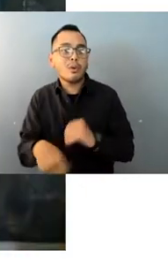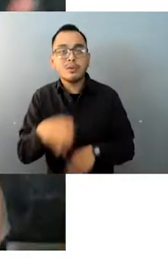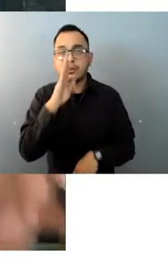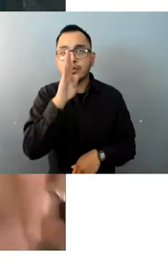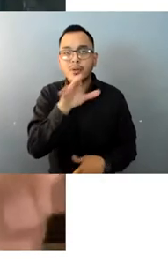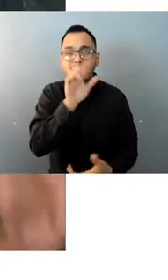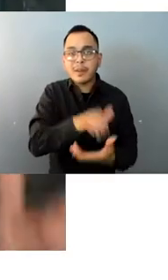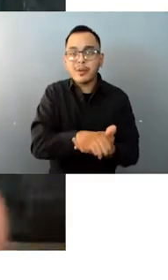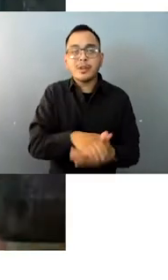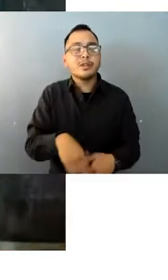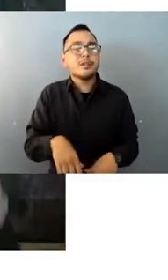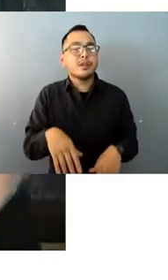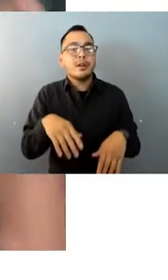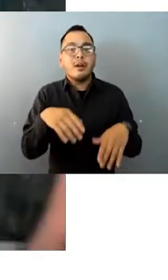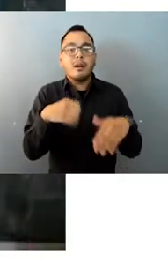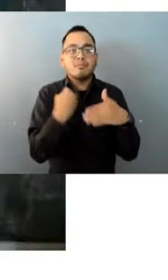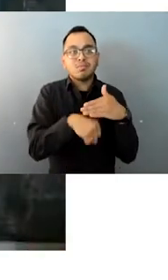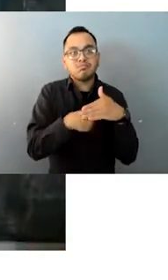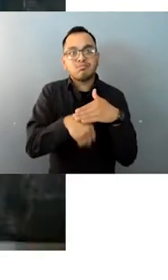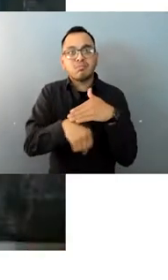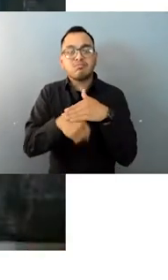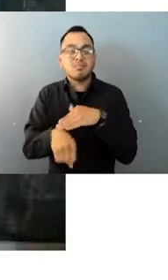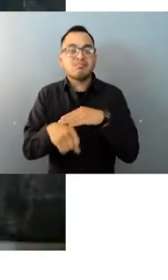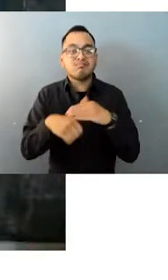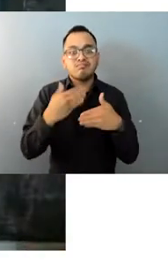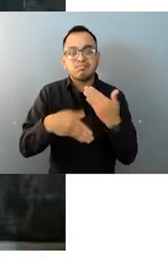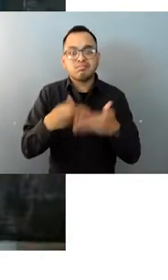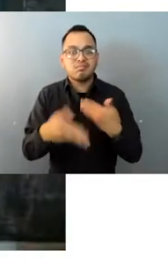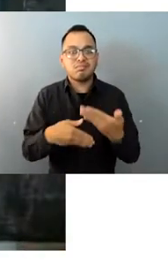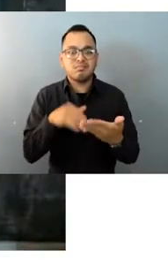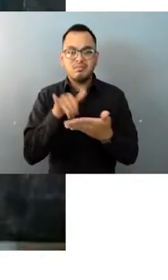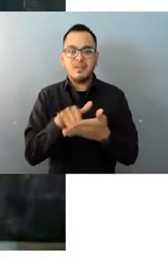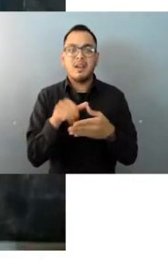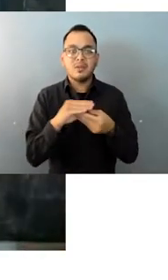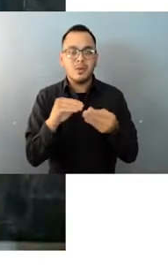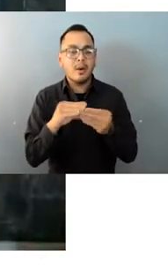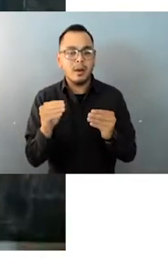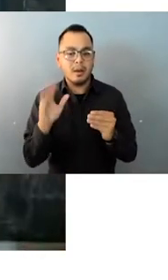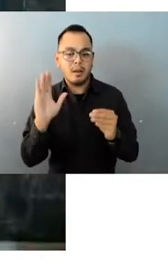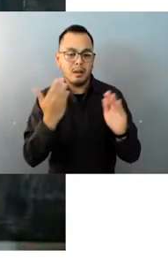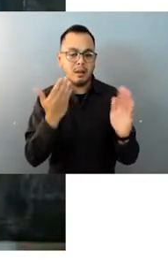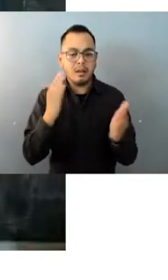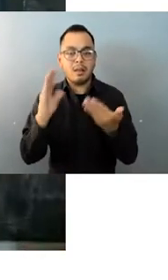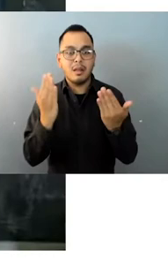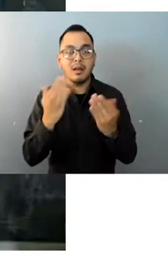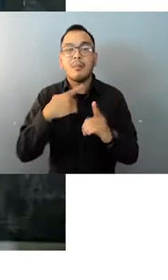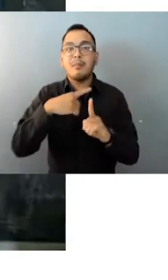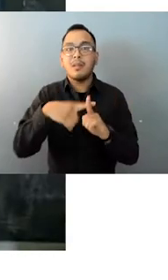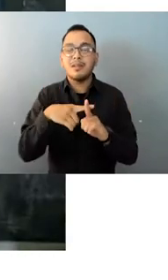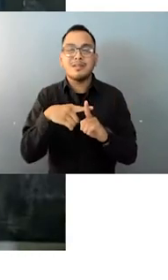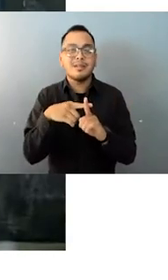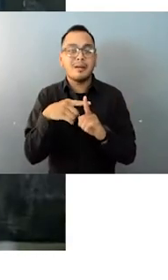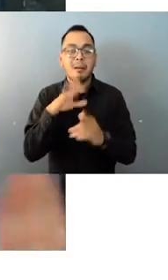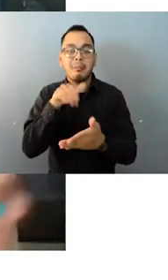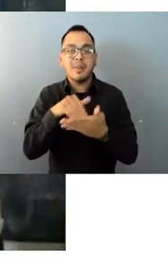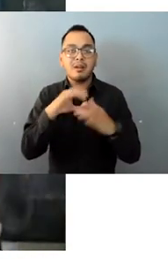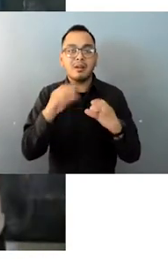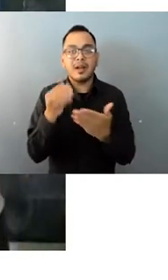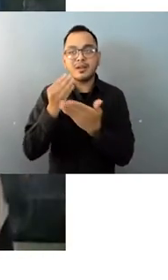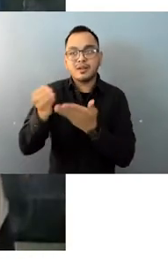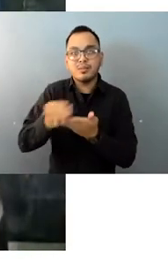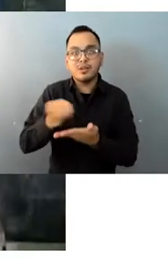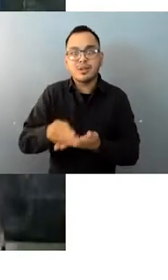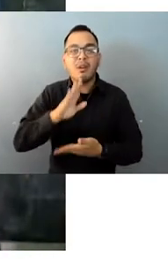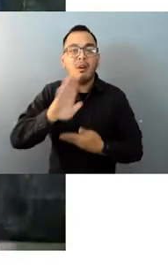heterosexuality, matrimonial imperatives, compulsory biological reproduction, and of course, middle-class consumption. They're all